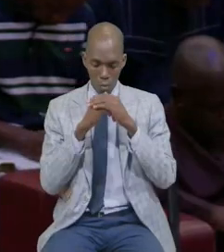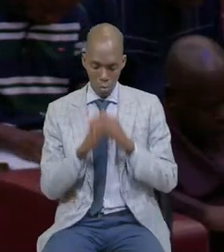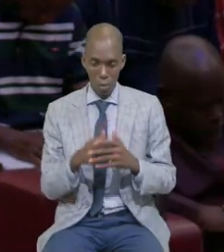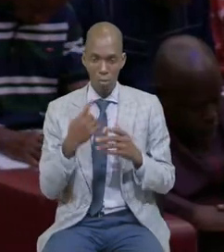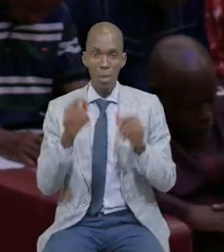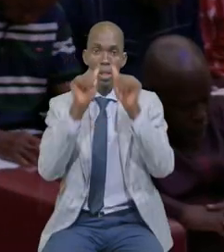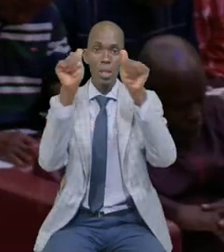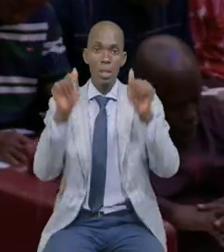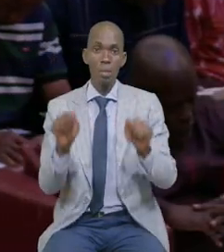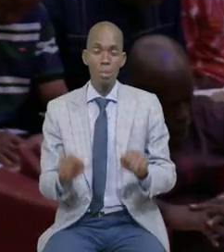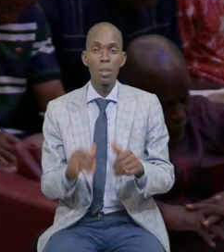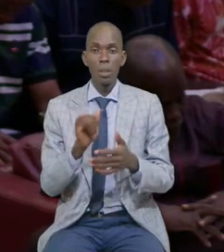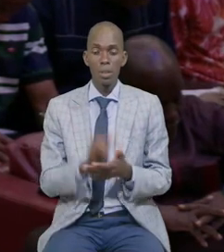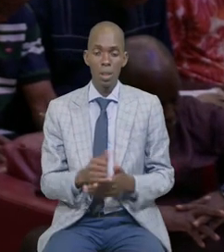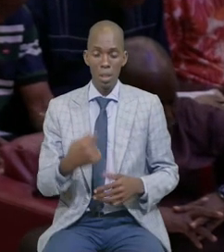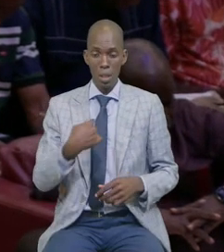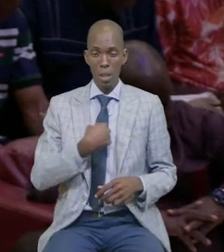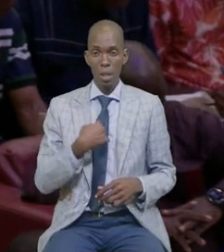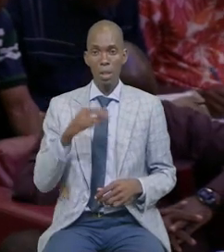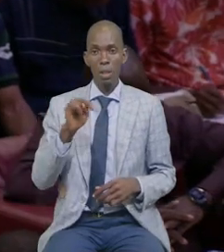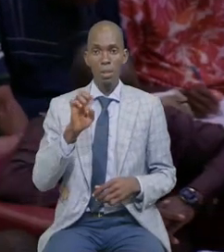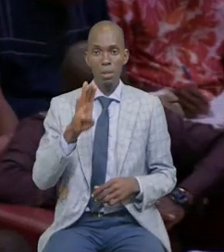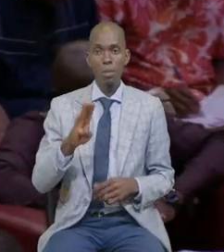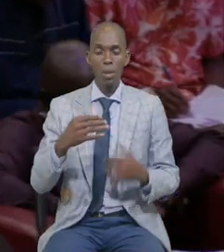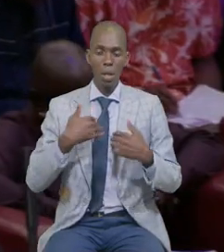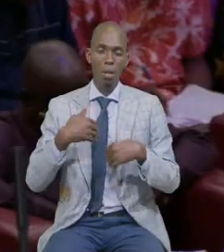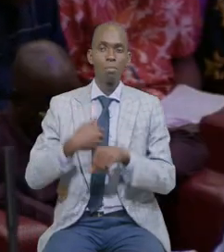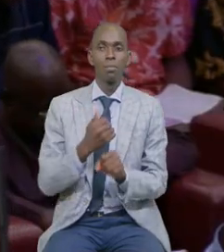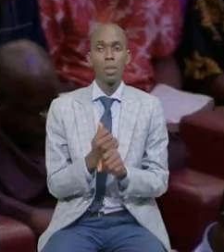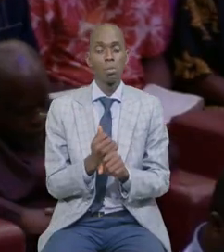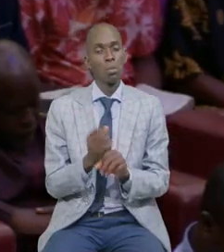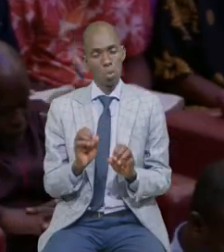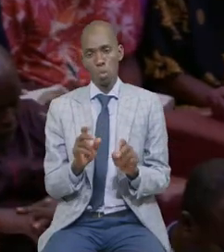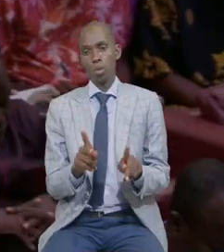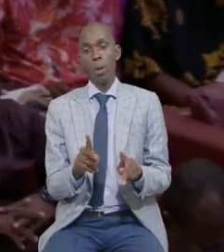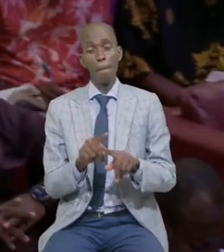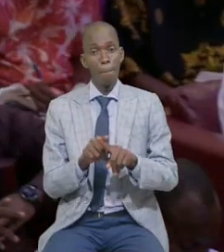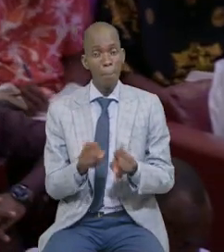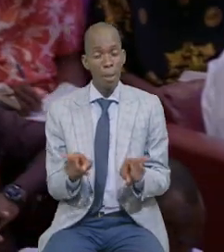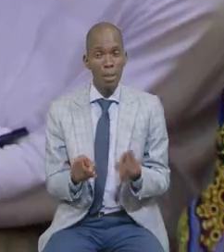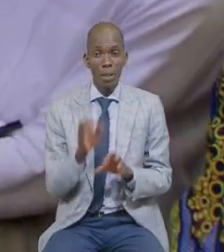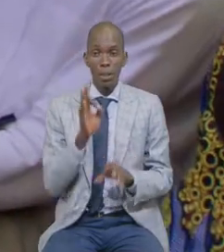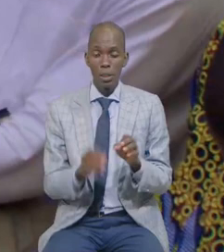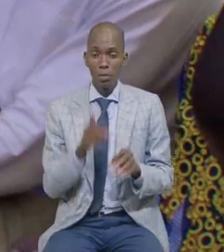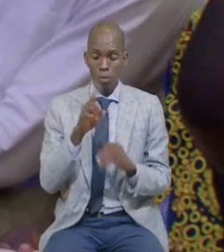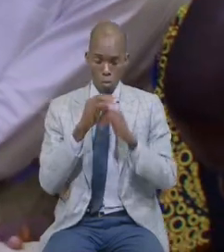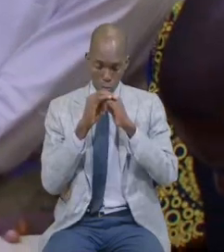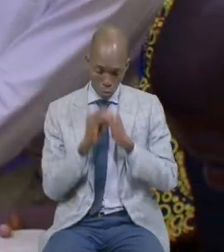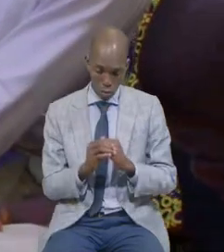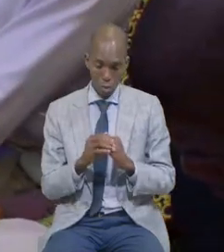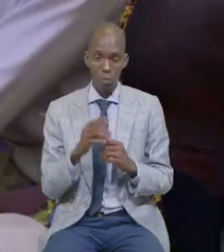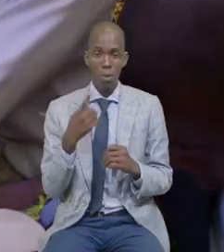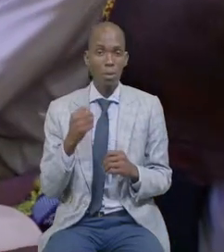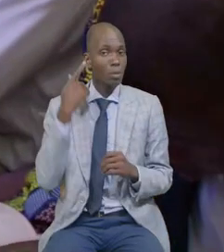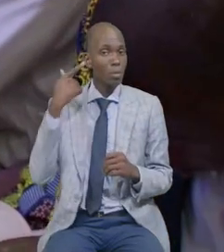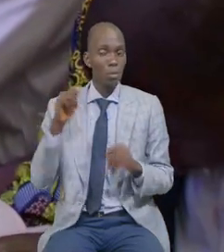image that I have made well. But if ye worship not, ye shall